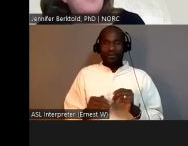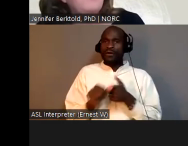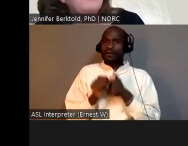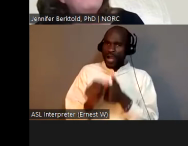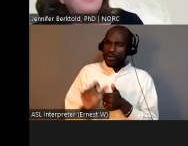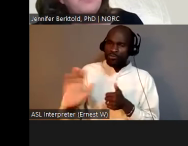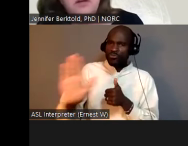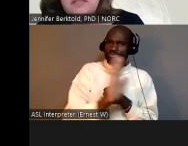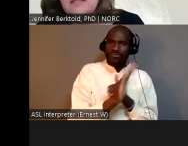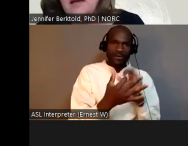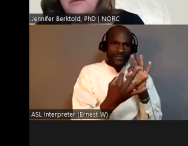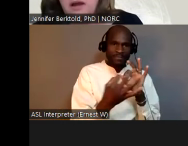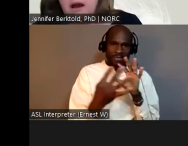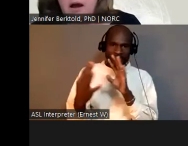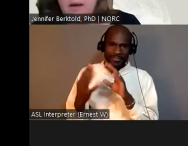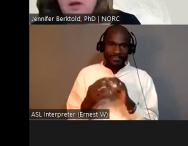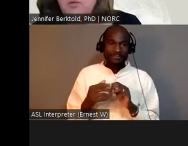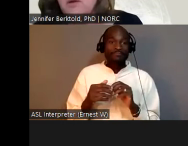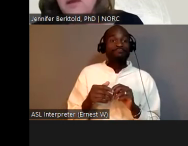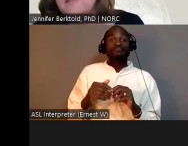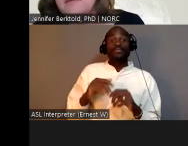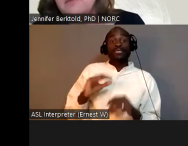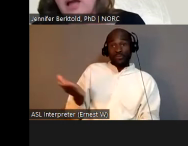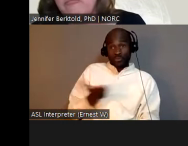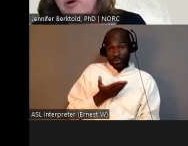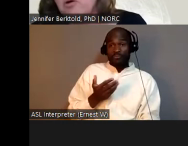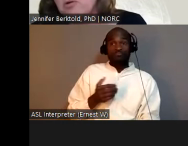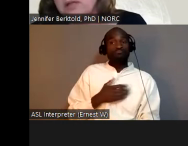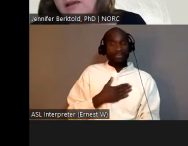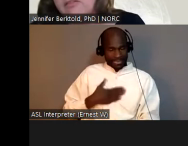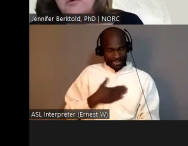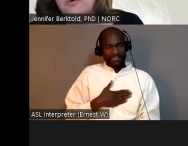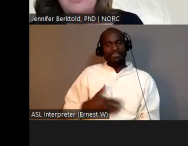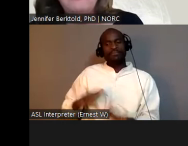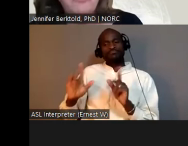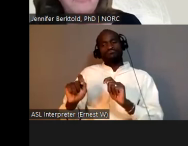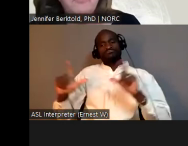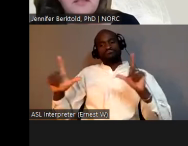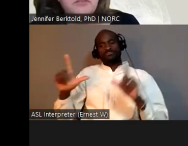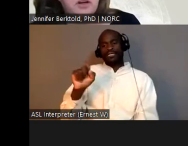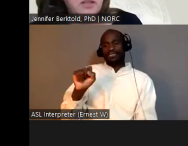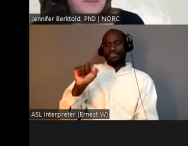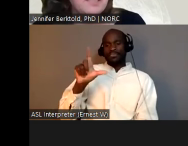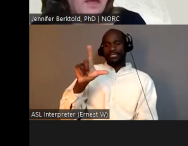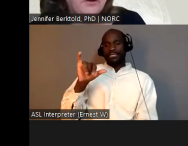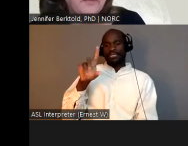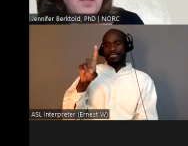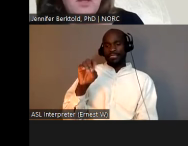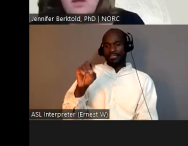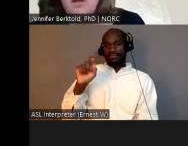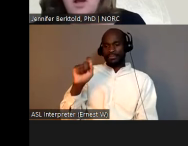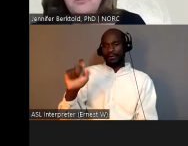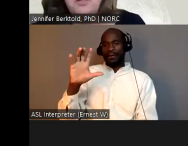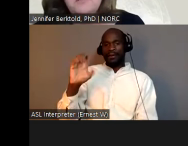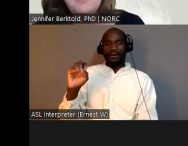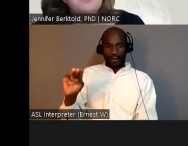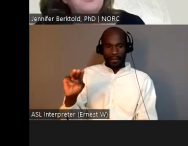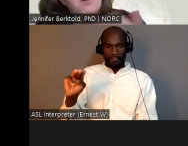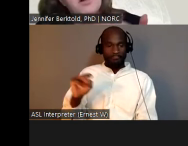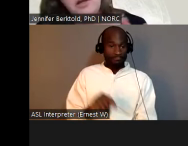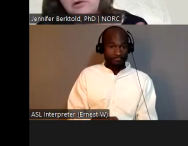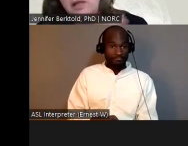So I invite you to go to slido.com, where we have some live polling that will inform the rest of our time together. You can use